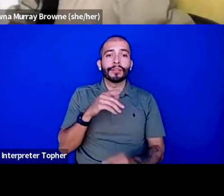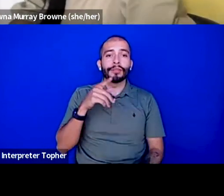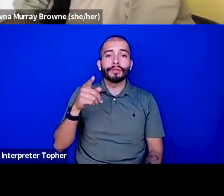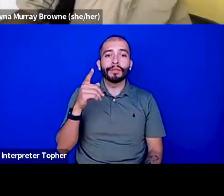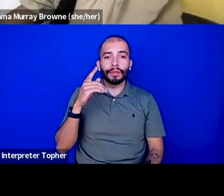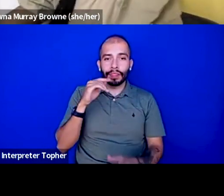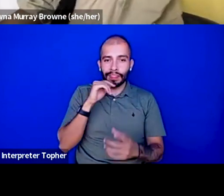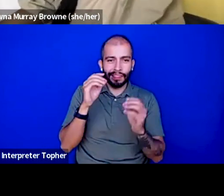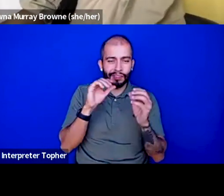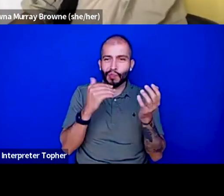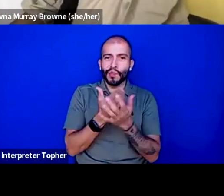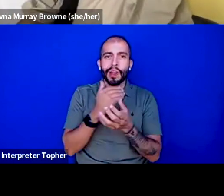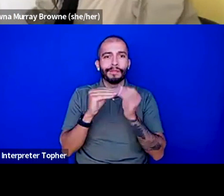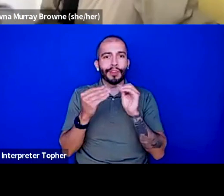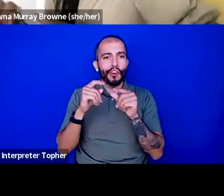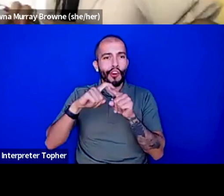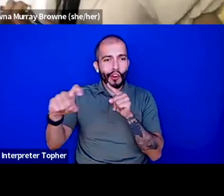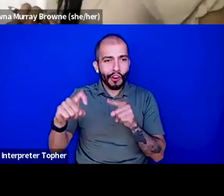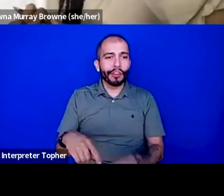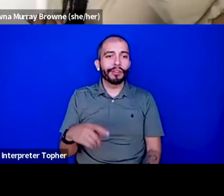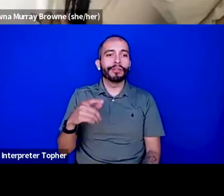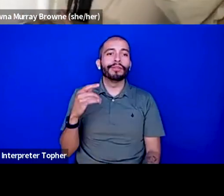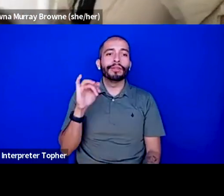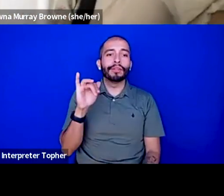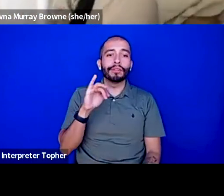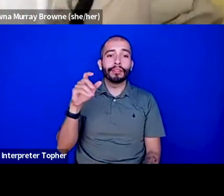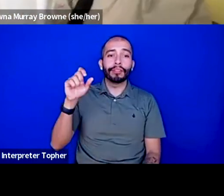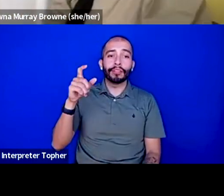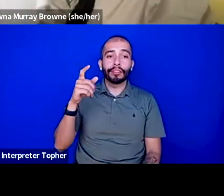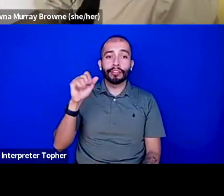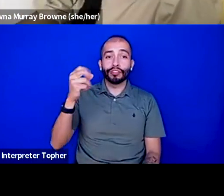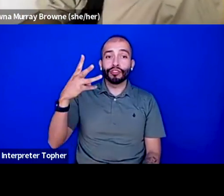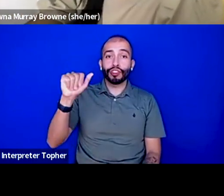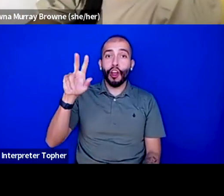described, social work outworks itself all the time. It